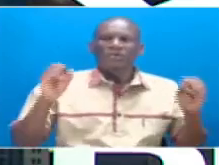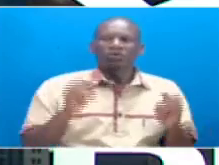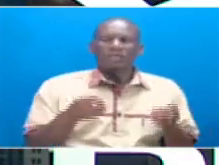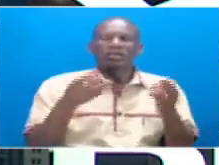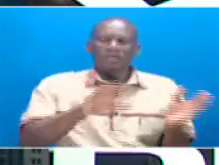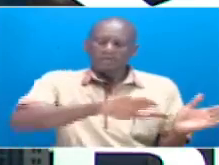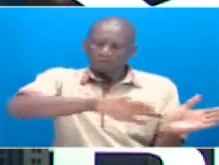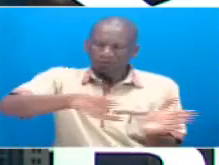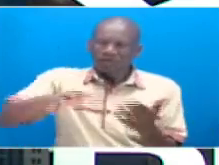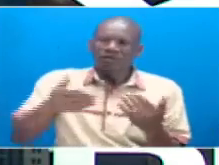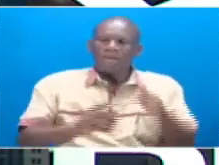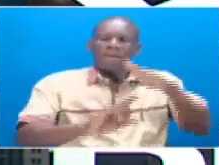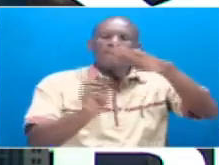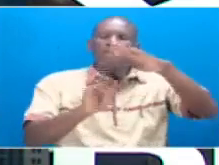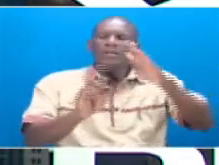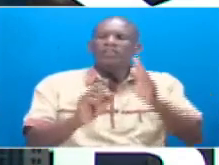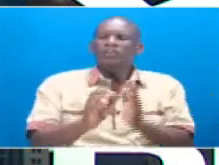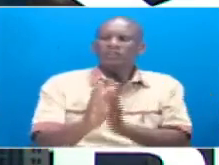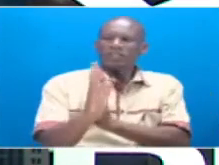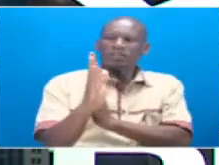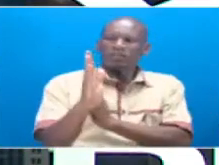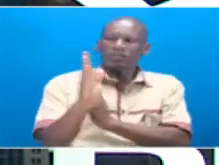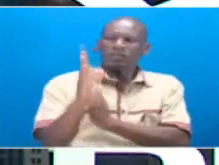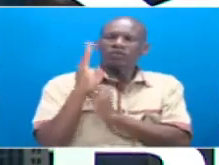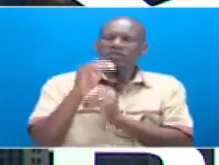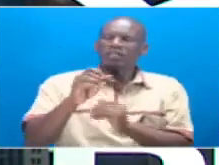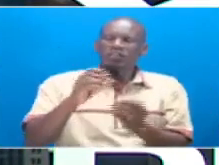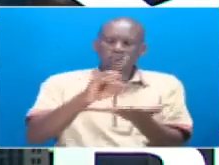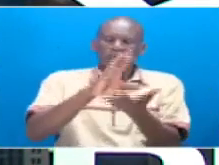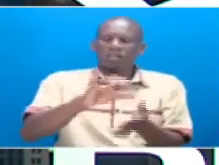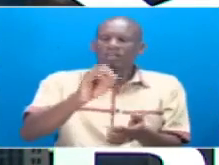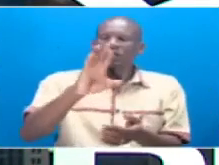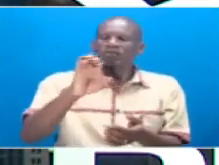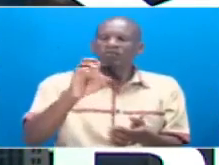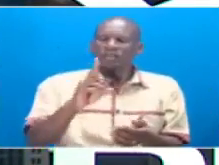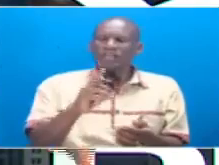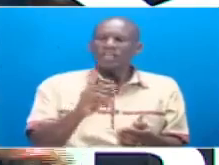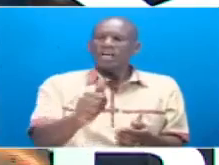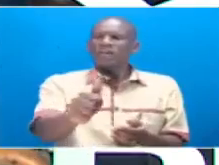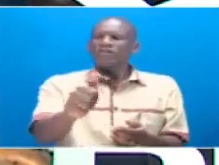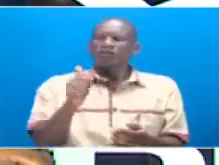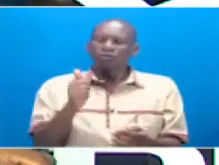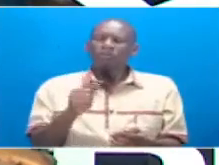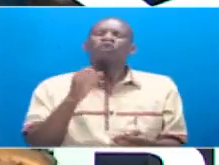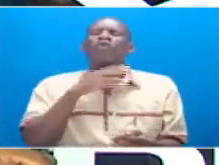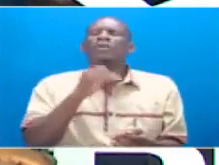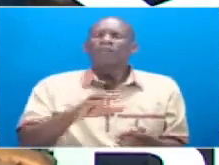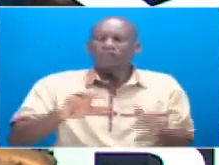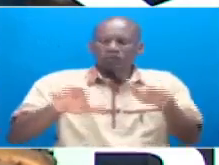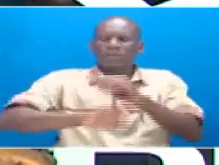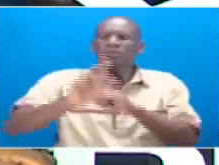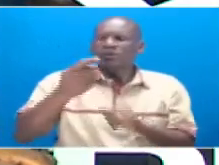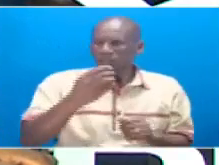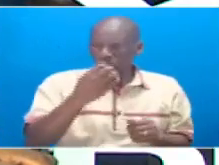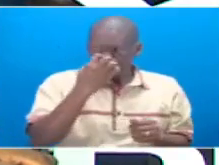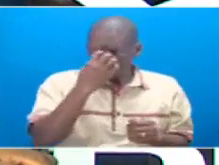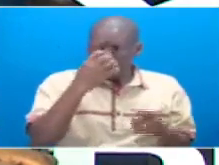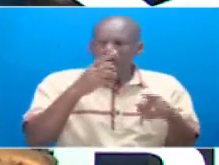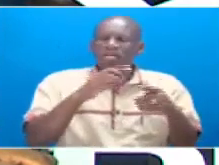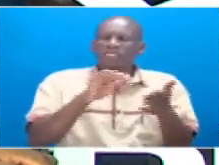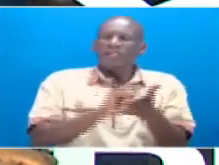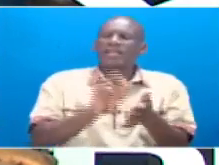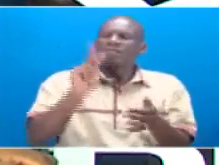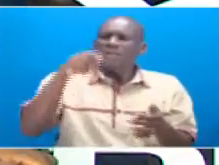Maji kwingine ni kwamba waziri wa usalama wa ndani Daktari Fred Matiang'i amekataa madai ya naibu rais kwamba polisi wa akiba